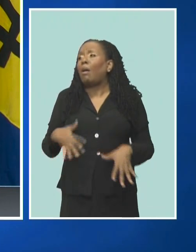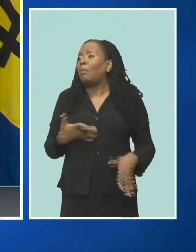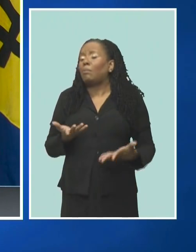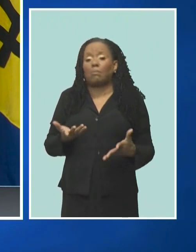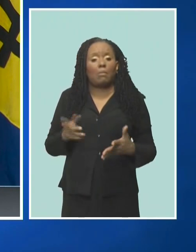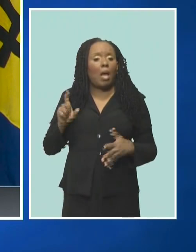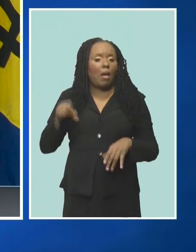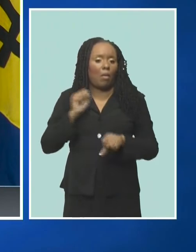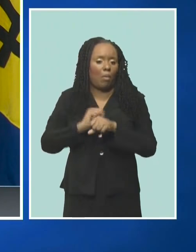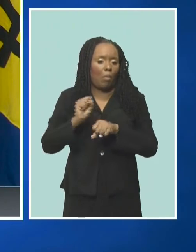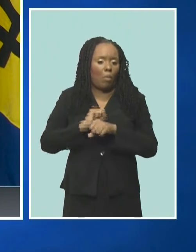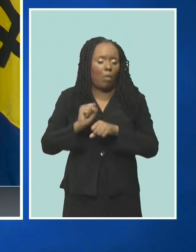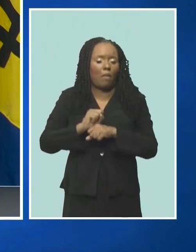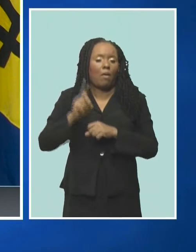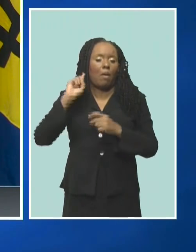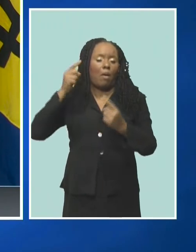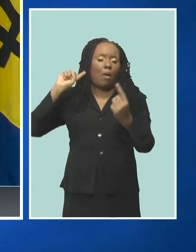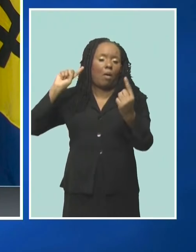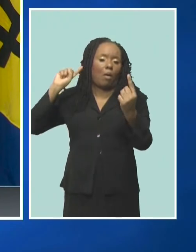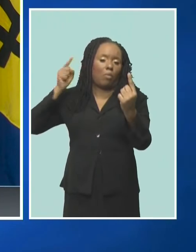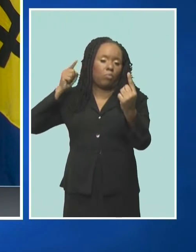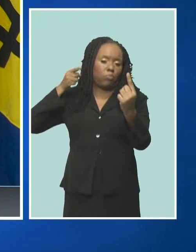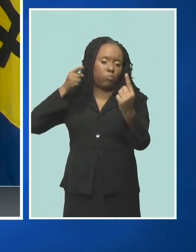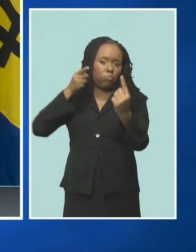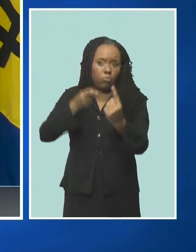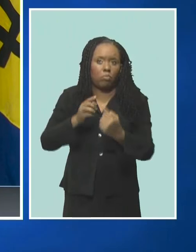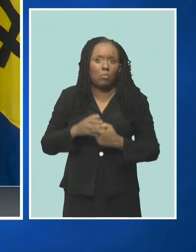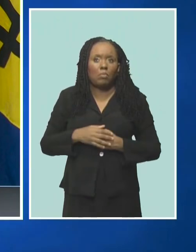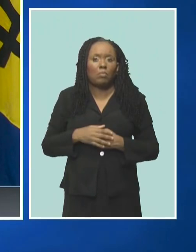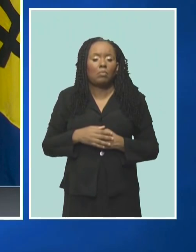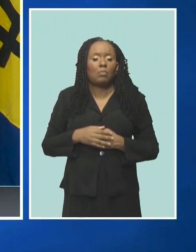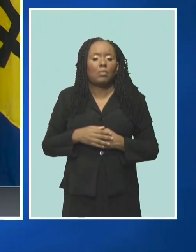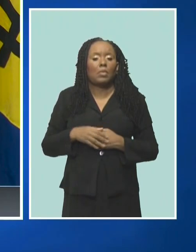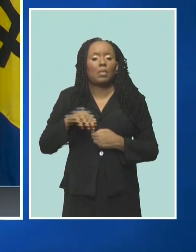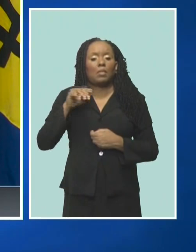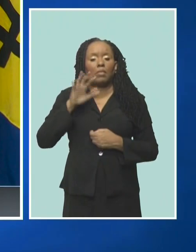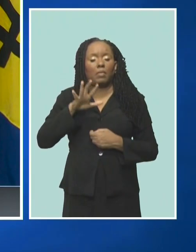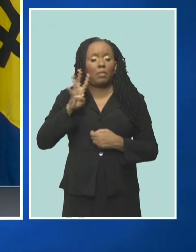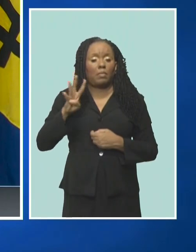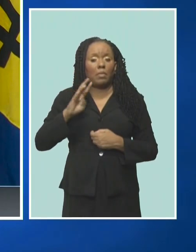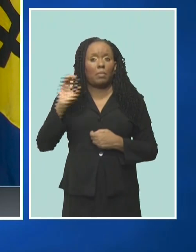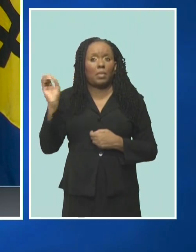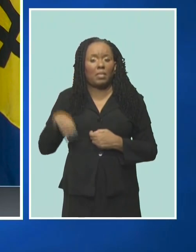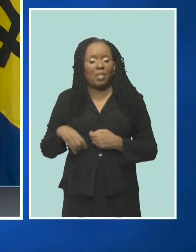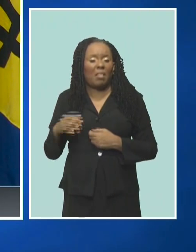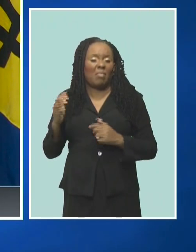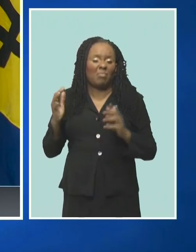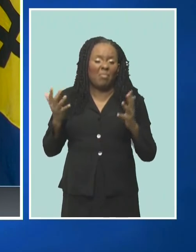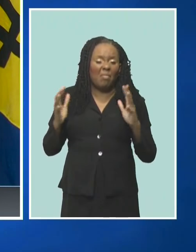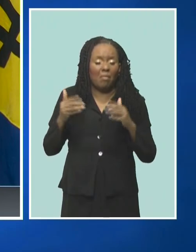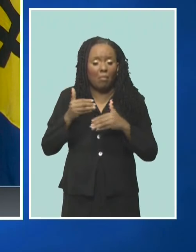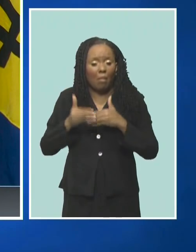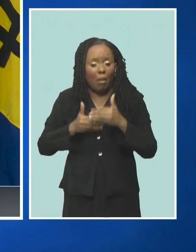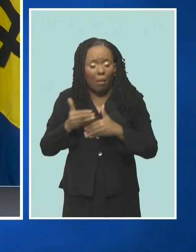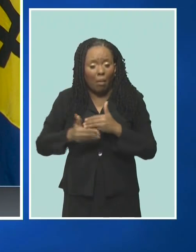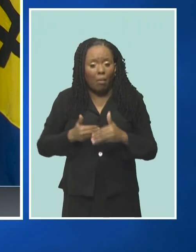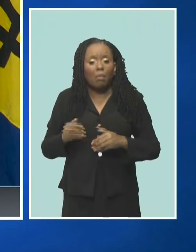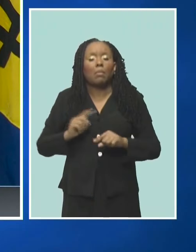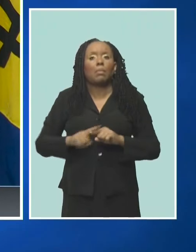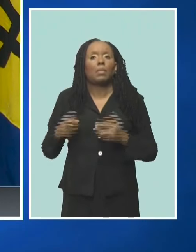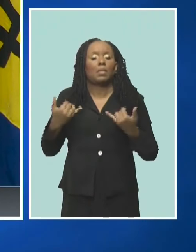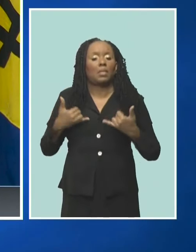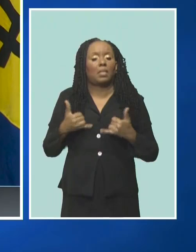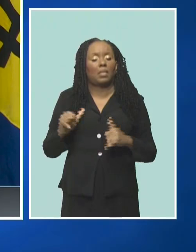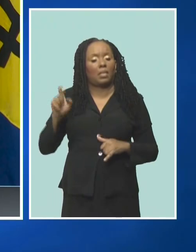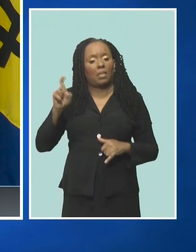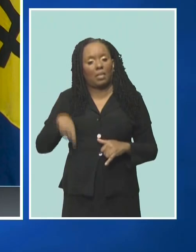to achieve the rest of the goals. As we see here, we have about 54% showing fair progress, but our need of